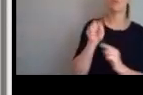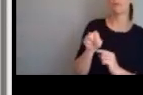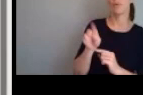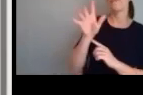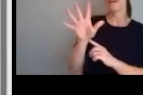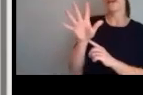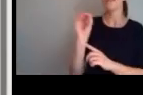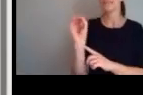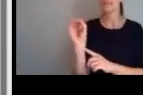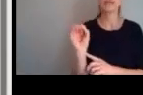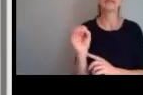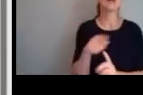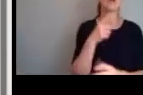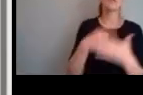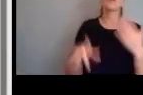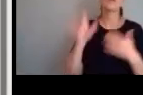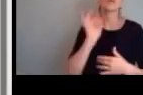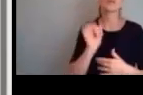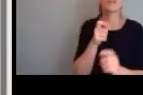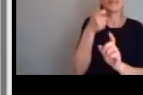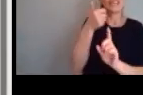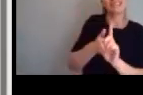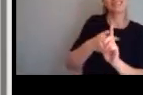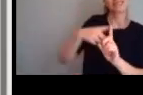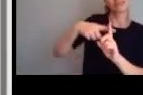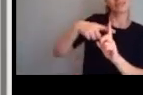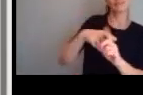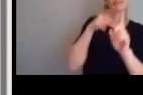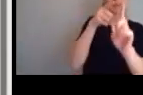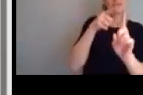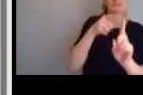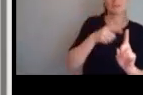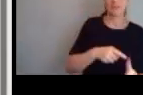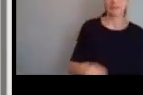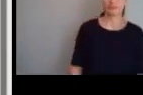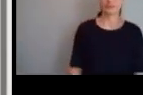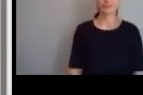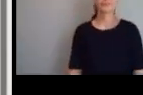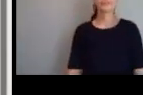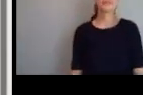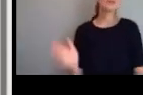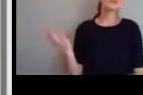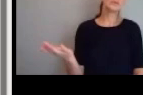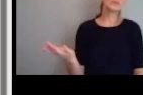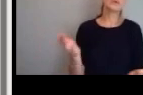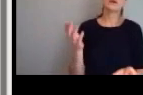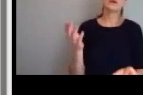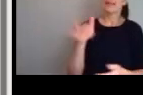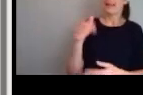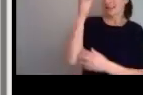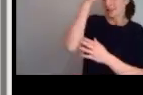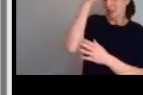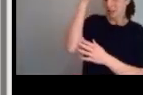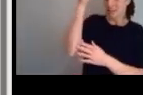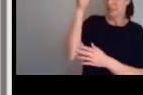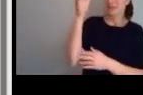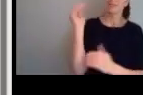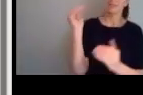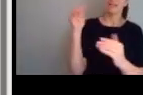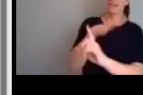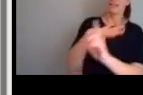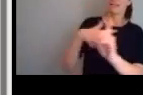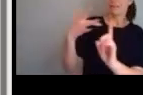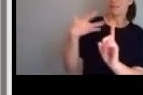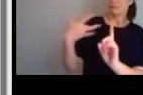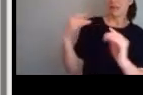where are the injustices? Um, simply, simply put the idea, you know, that the climate justice movement, and, you know, we're, there's a